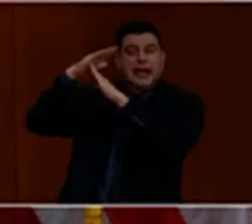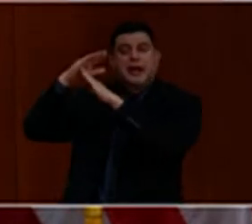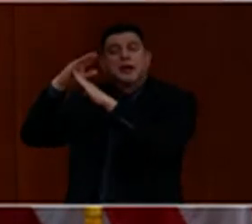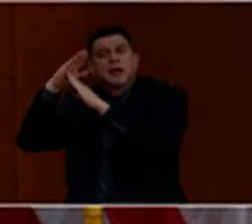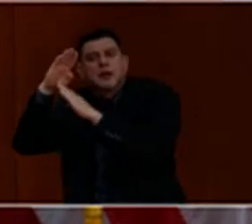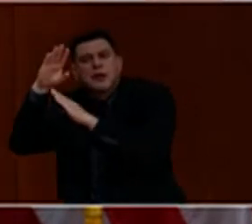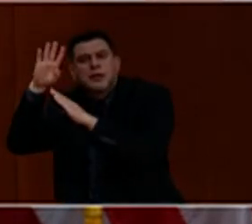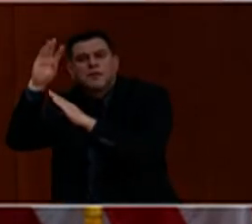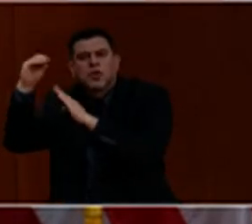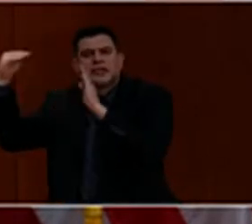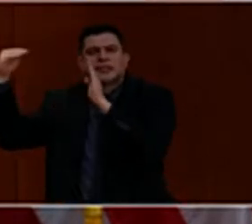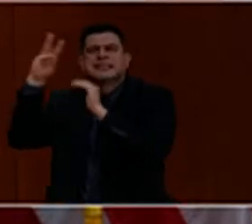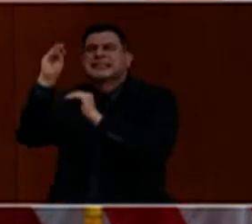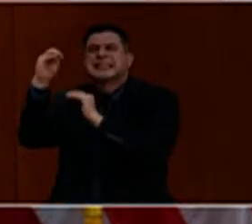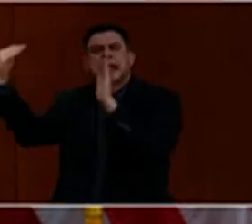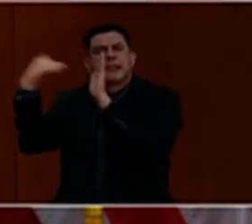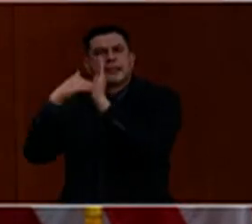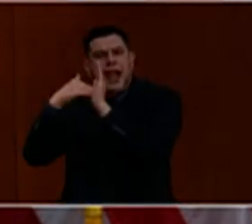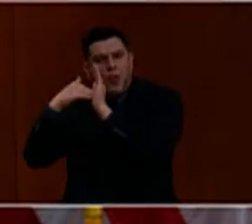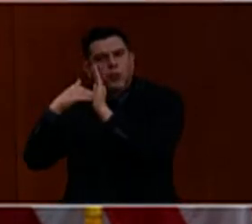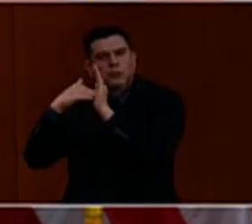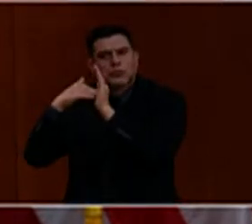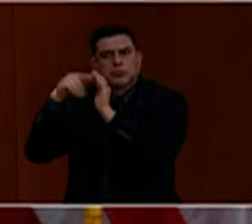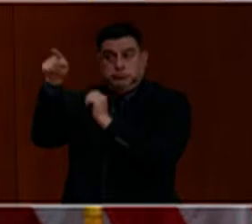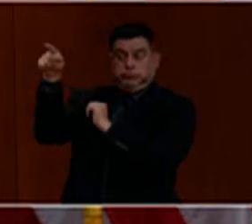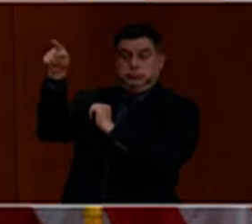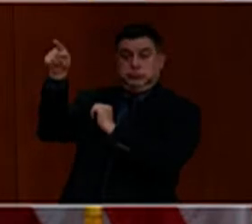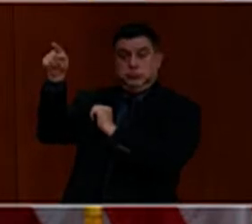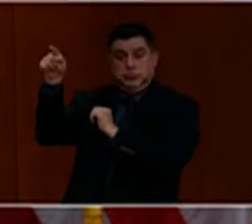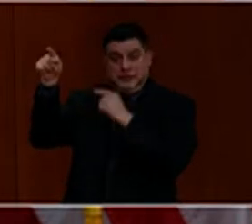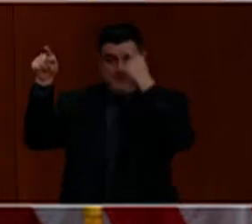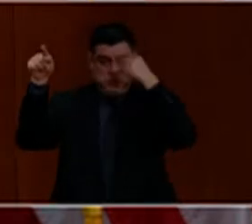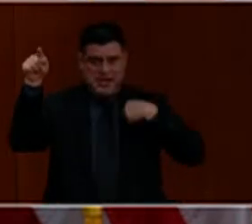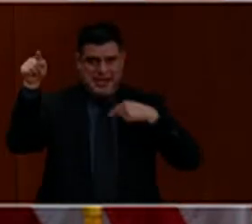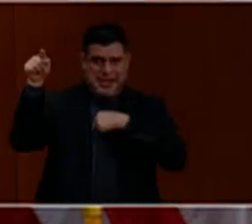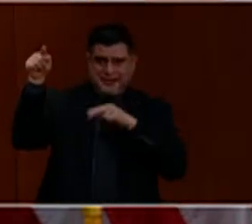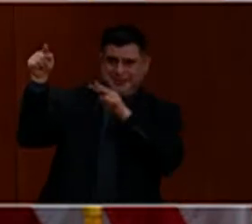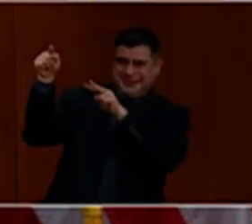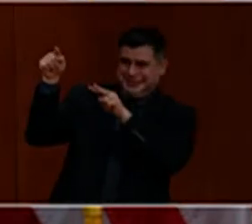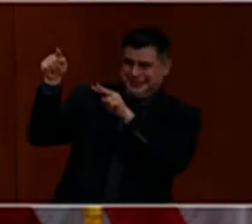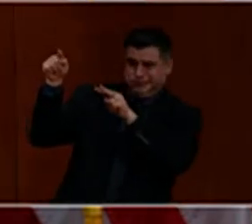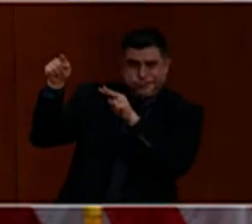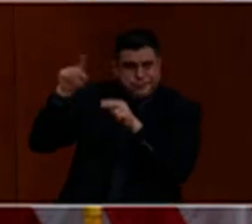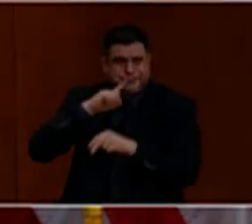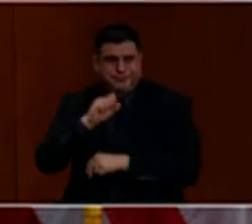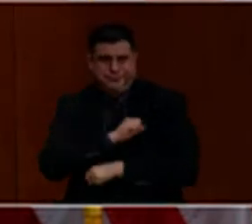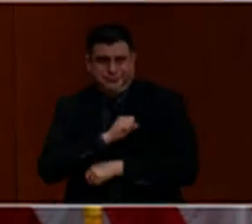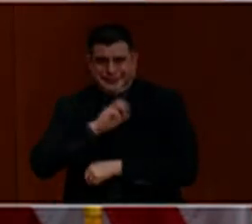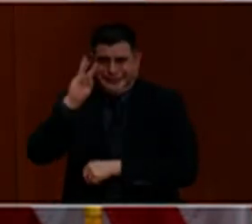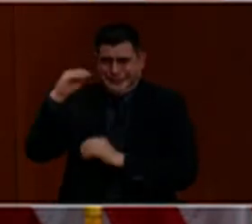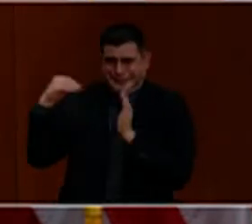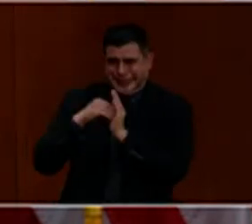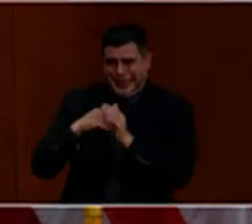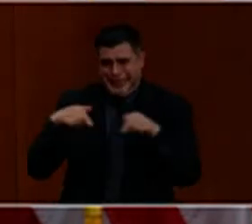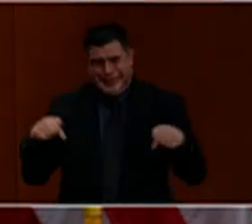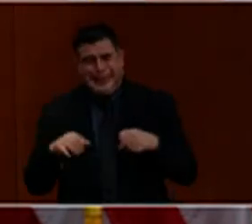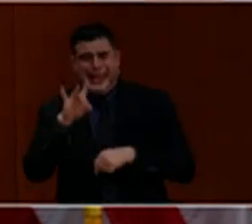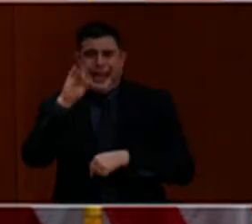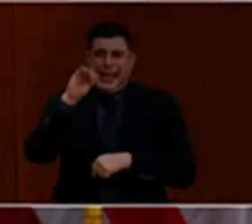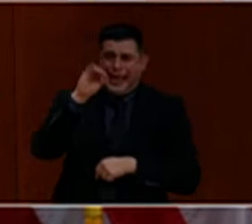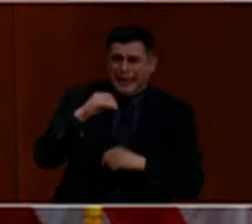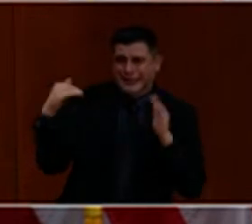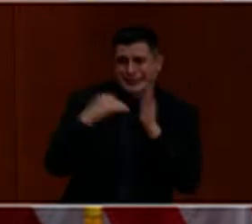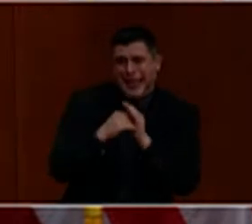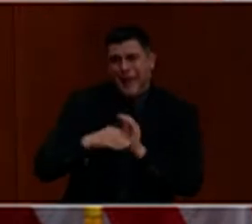mean, we're usually 80, 90,000, which is way more than I initially forecast we were going to do back in